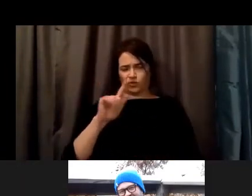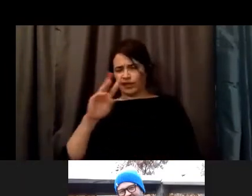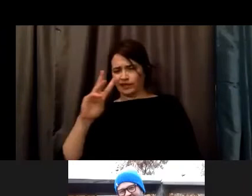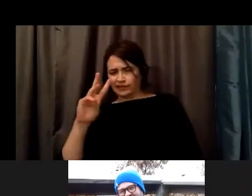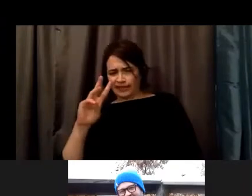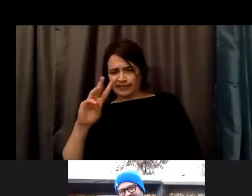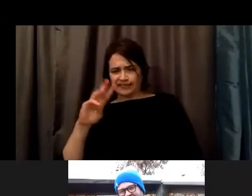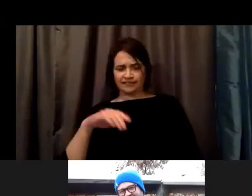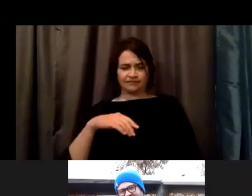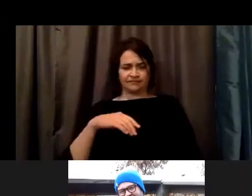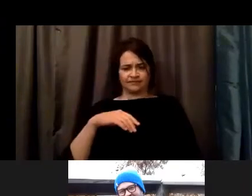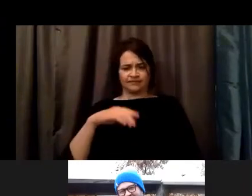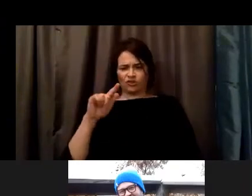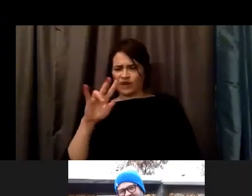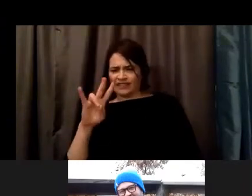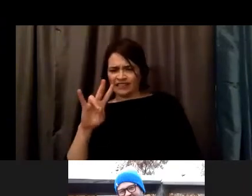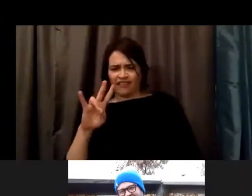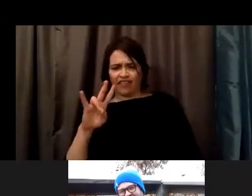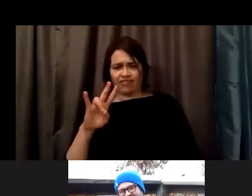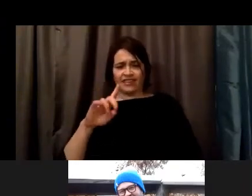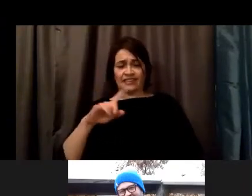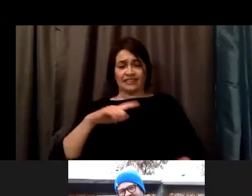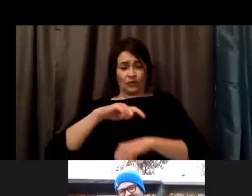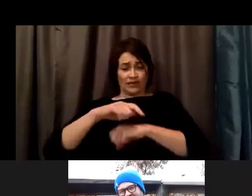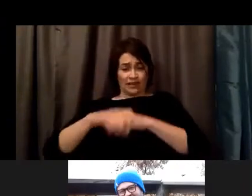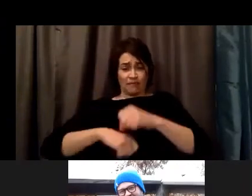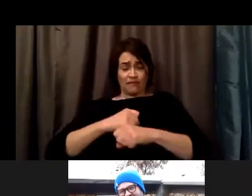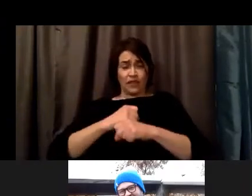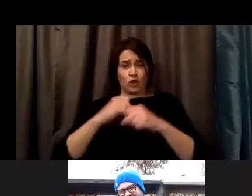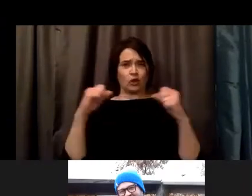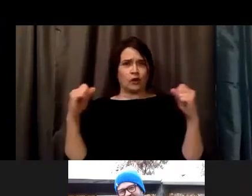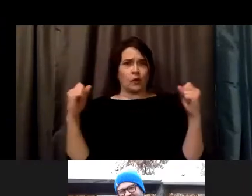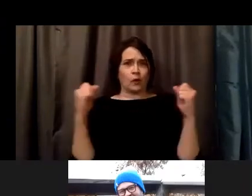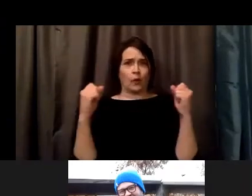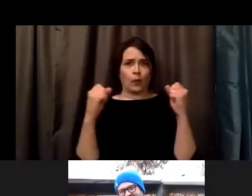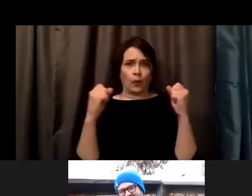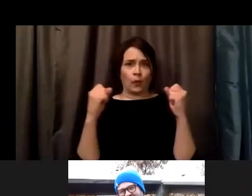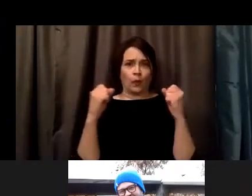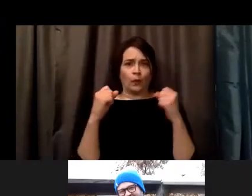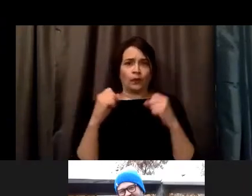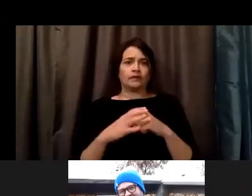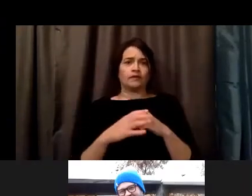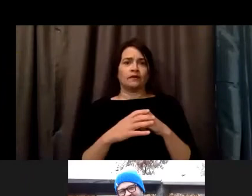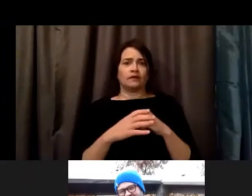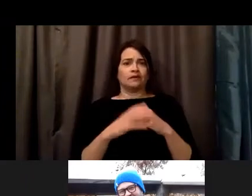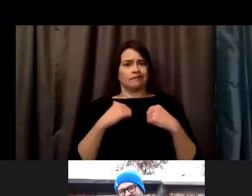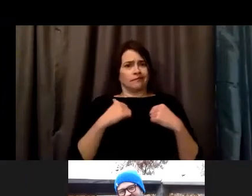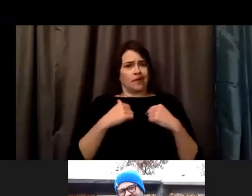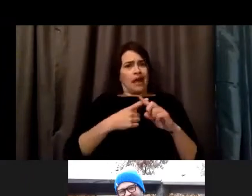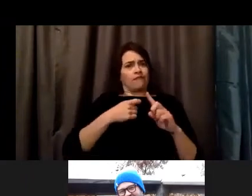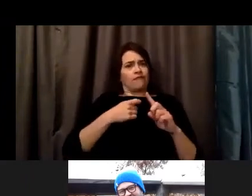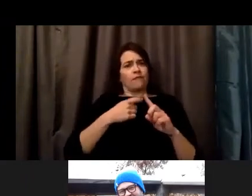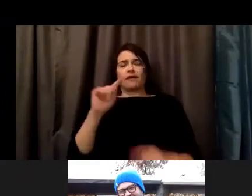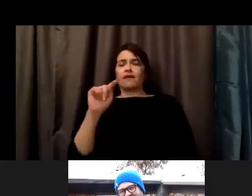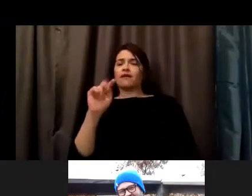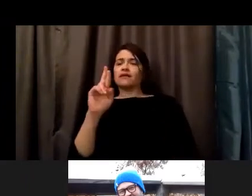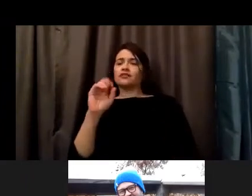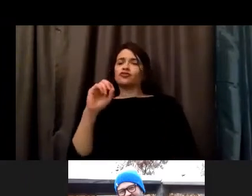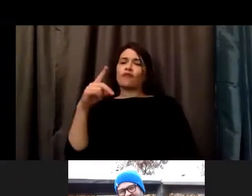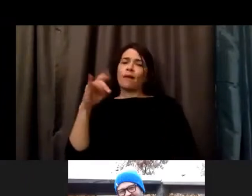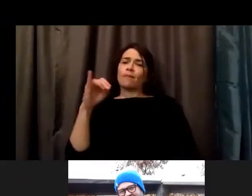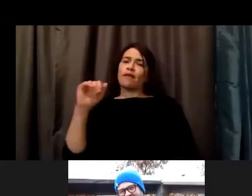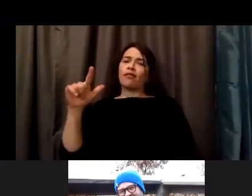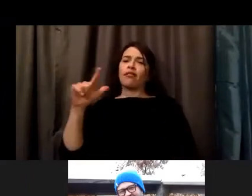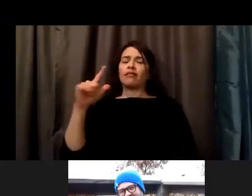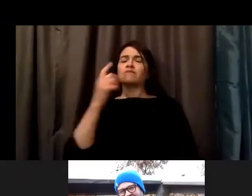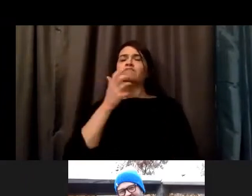So it's a cold time of the year for someone that came from a tropical climate. And